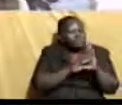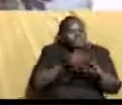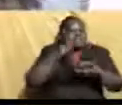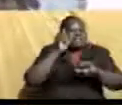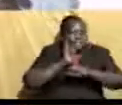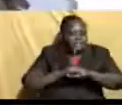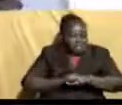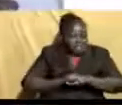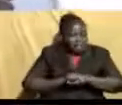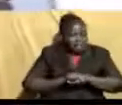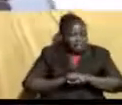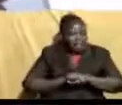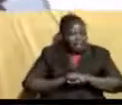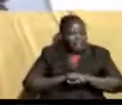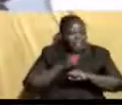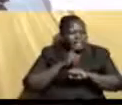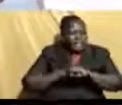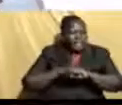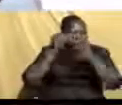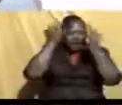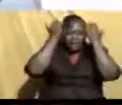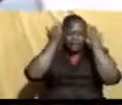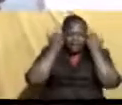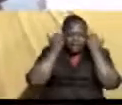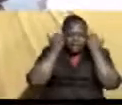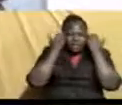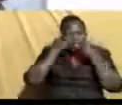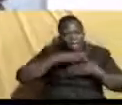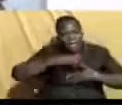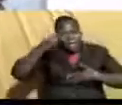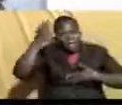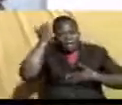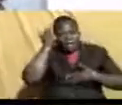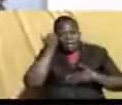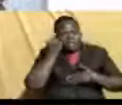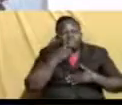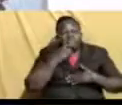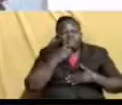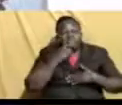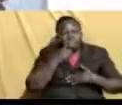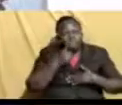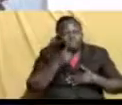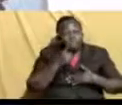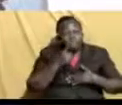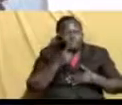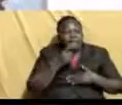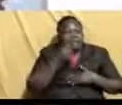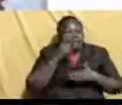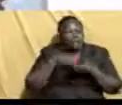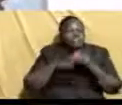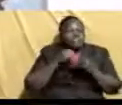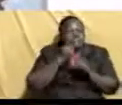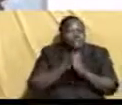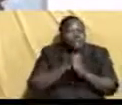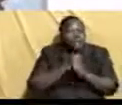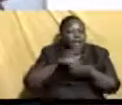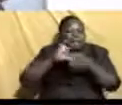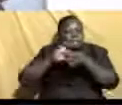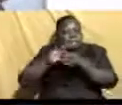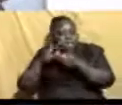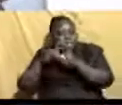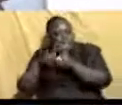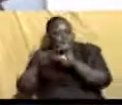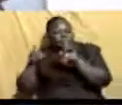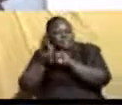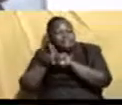When a court, or say in this case the High Court, purported to rewrite the statute, what it was essentially doing is binding even the Supreme